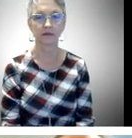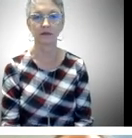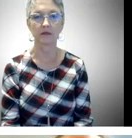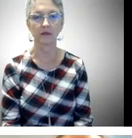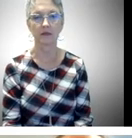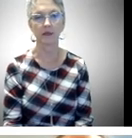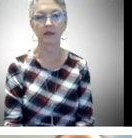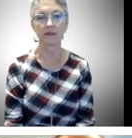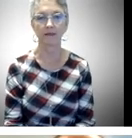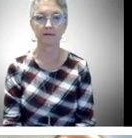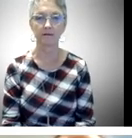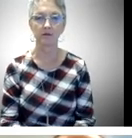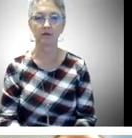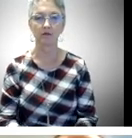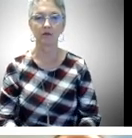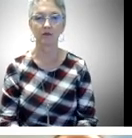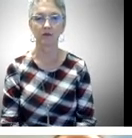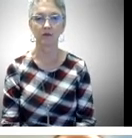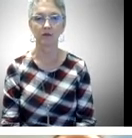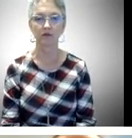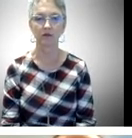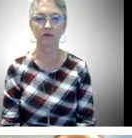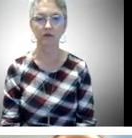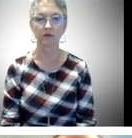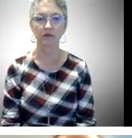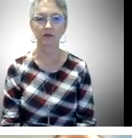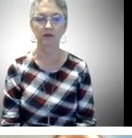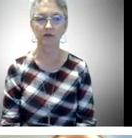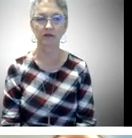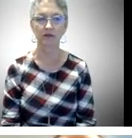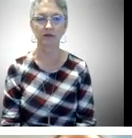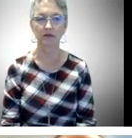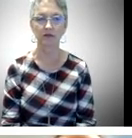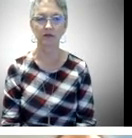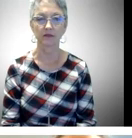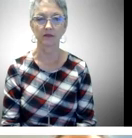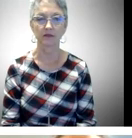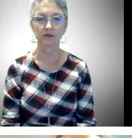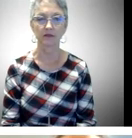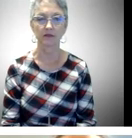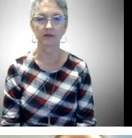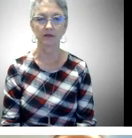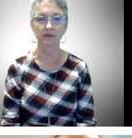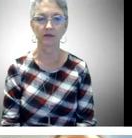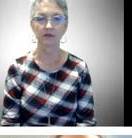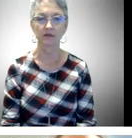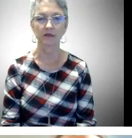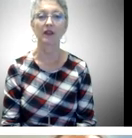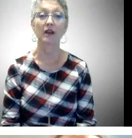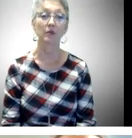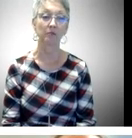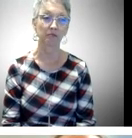lawyer, there's been the requirement of looking at a limited guardianship before getting a full